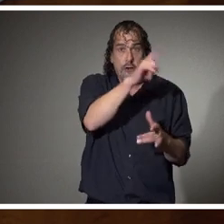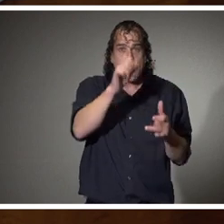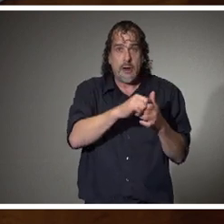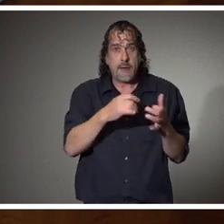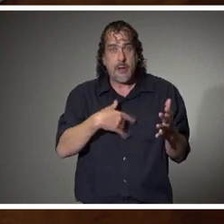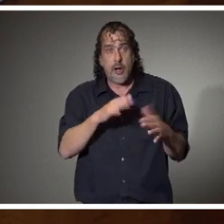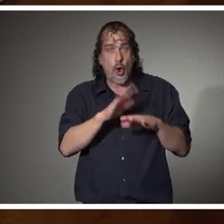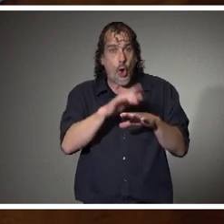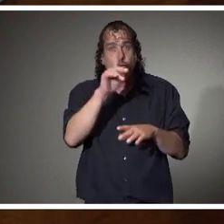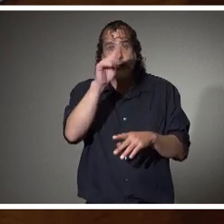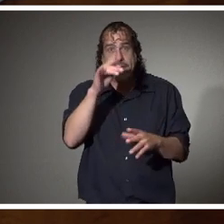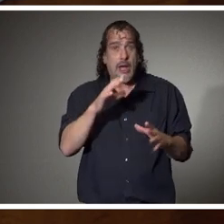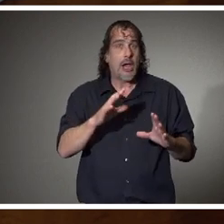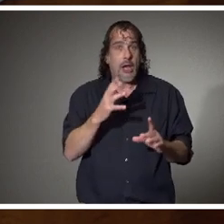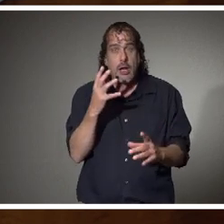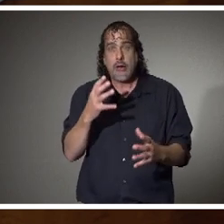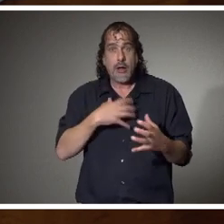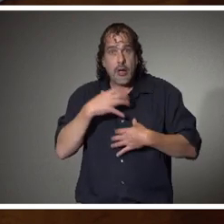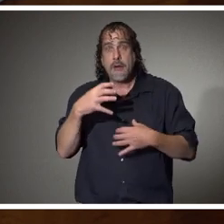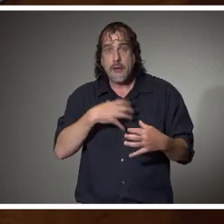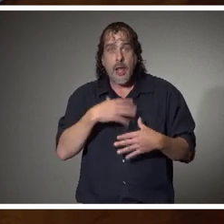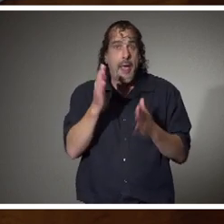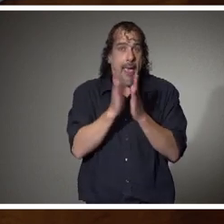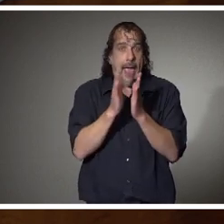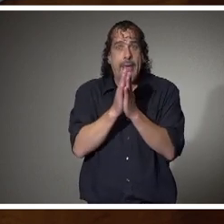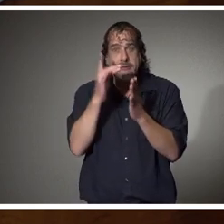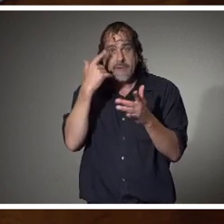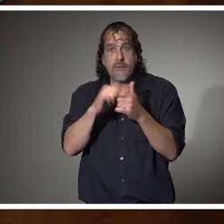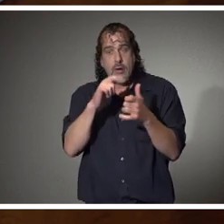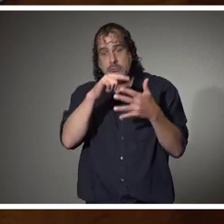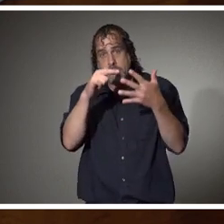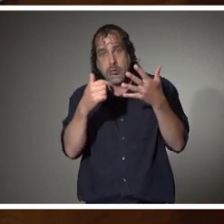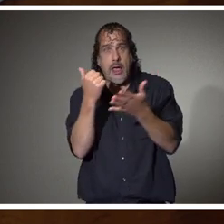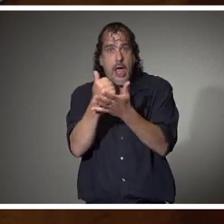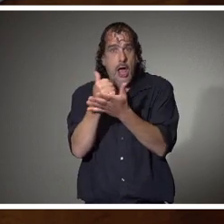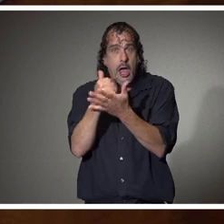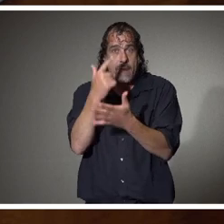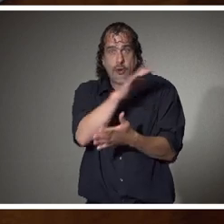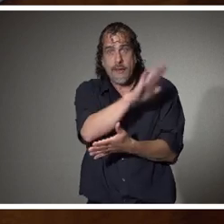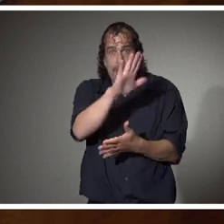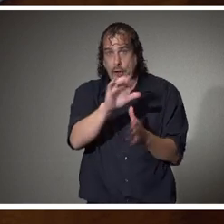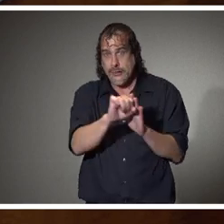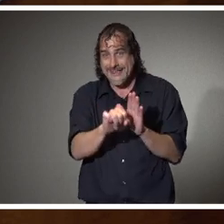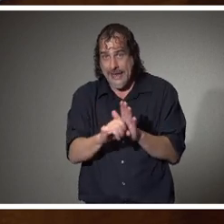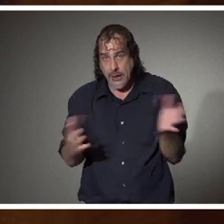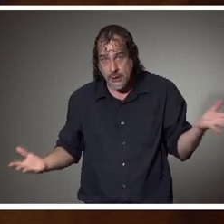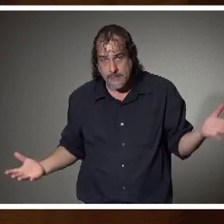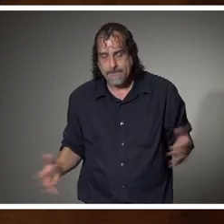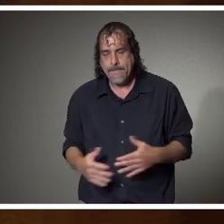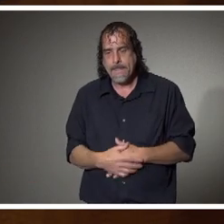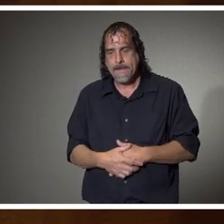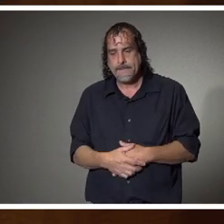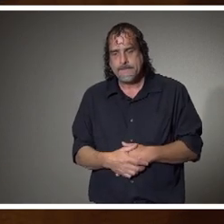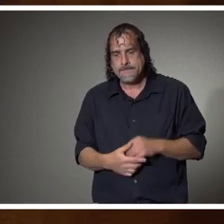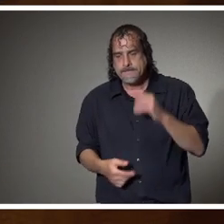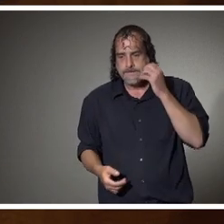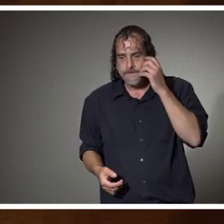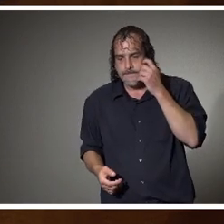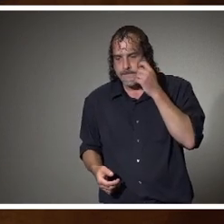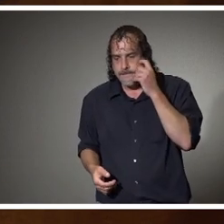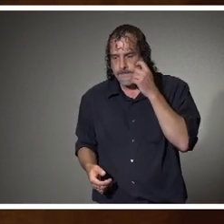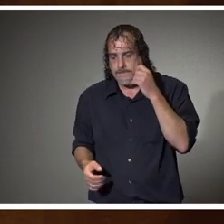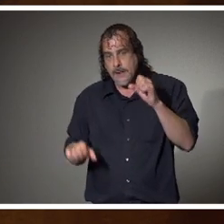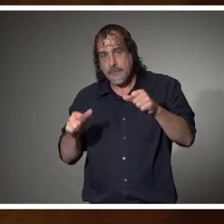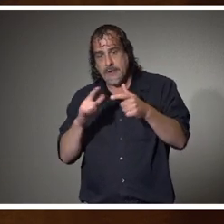otherwise asking for additional help for our states and potentially additional help